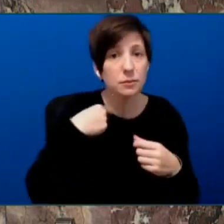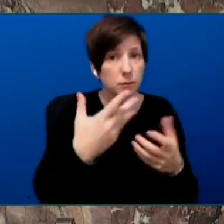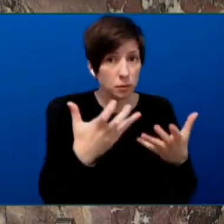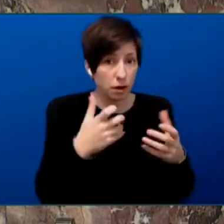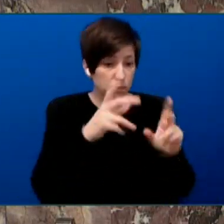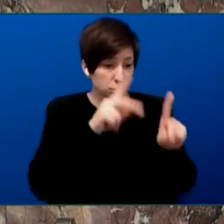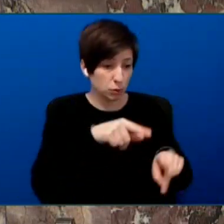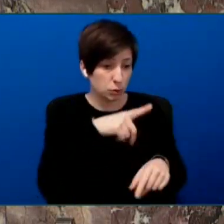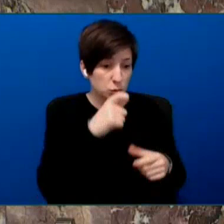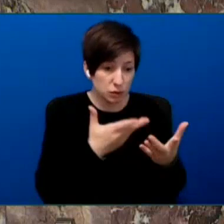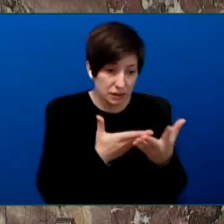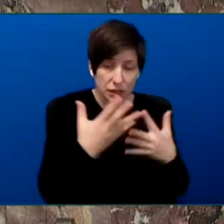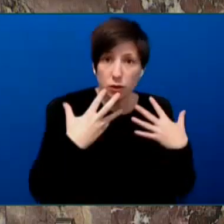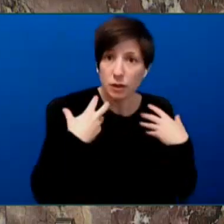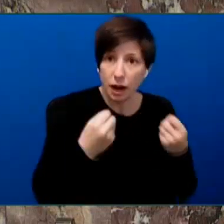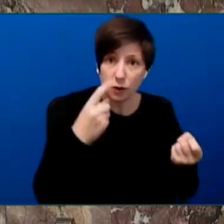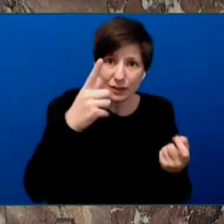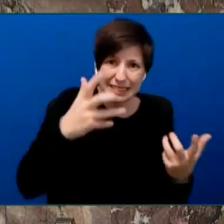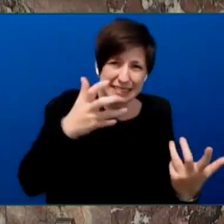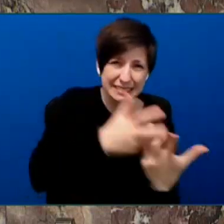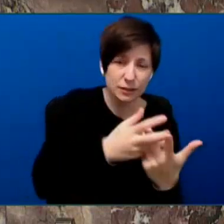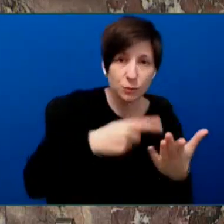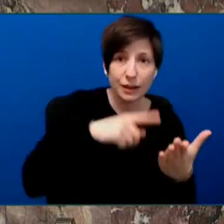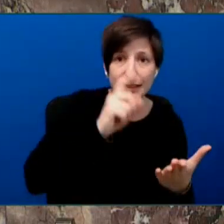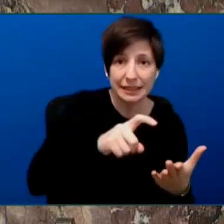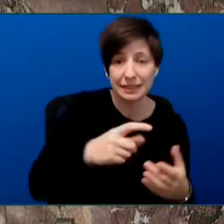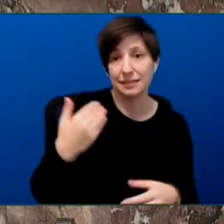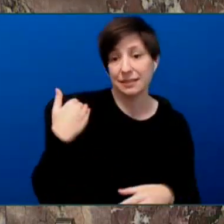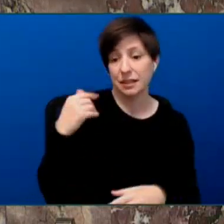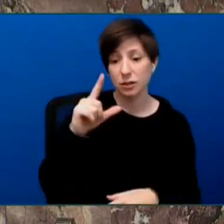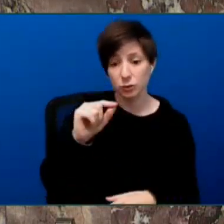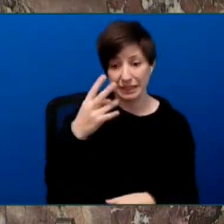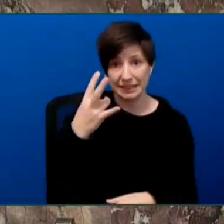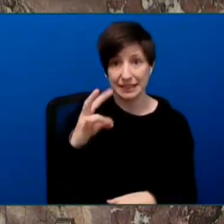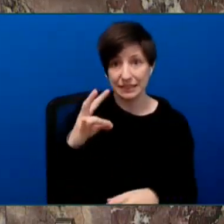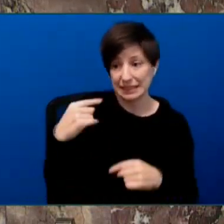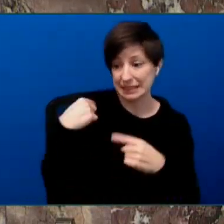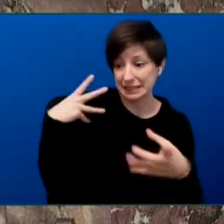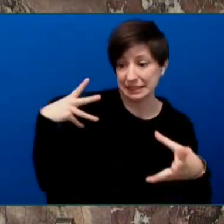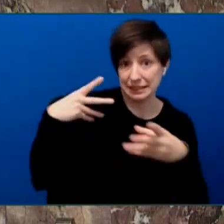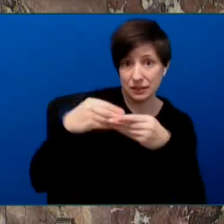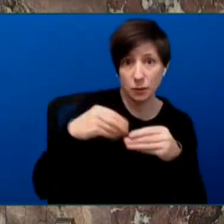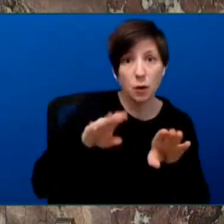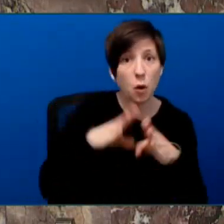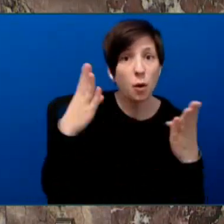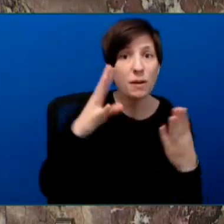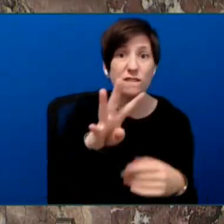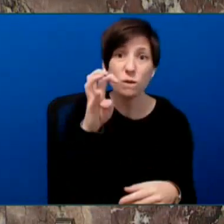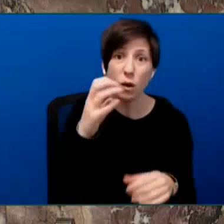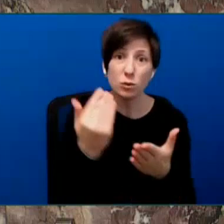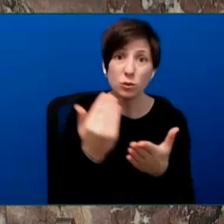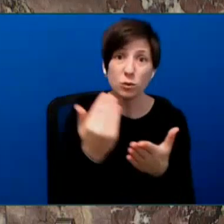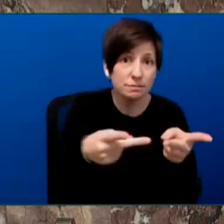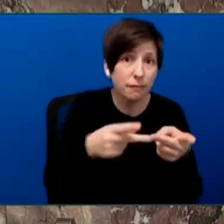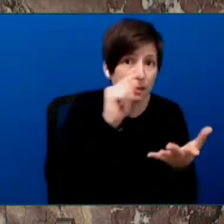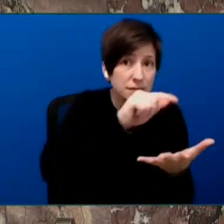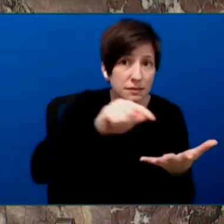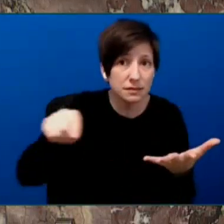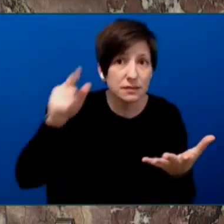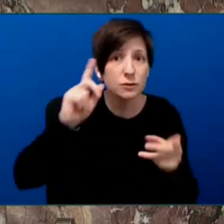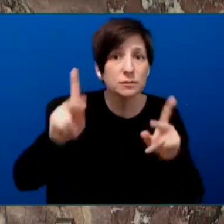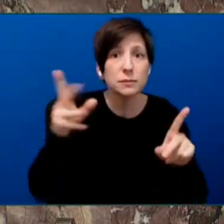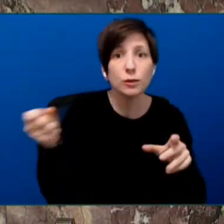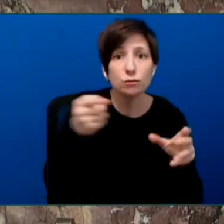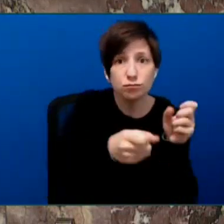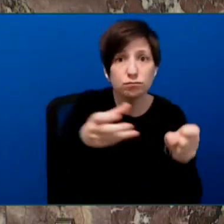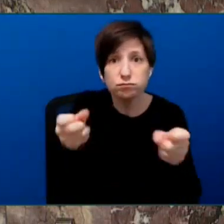2017, we've opened over 400 treatment beds. We are in the process right now of procuring in excess of 100 beds. We have